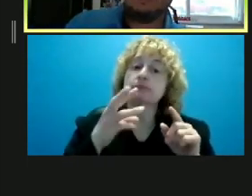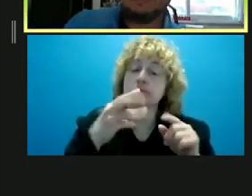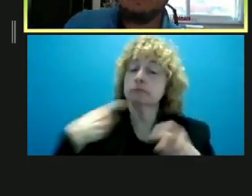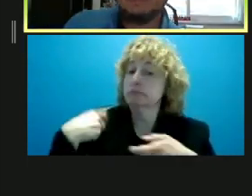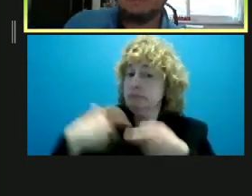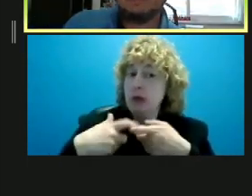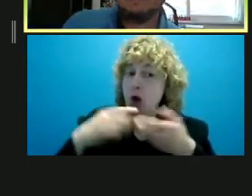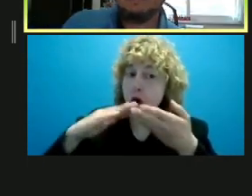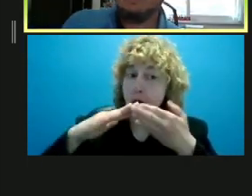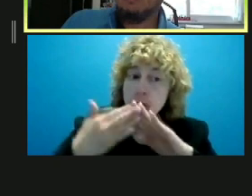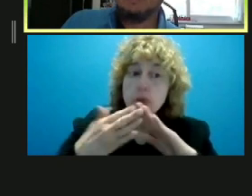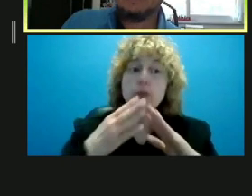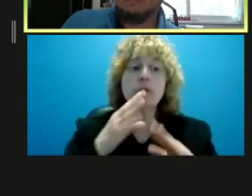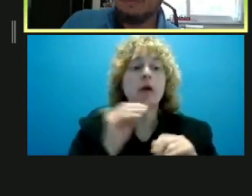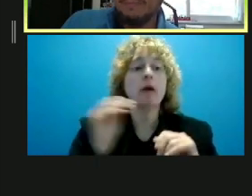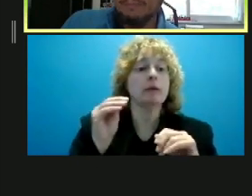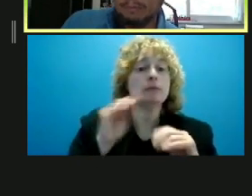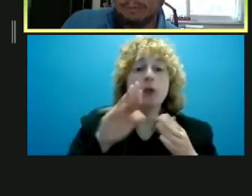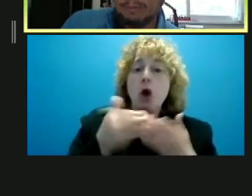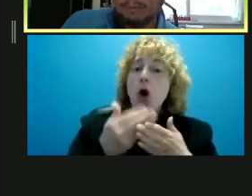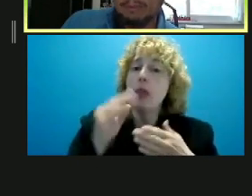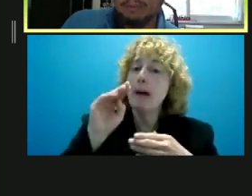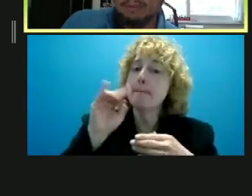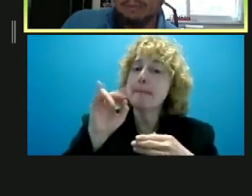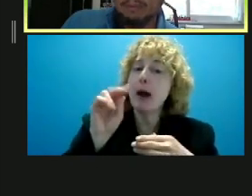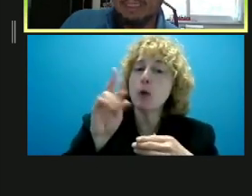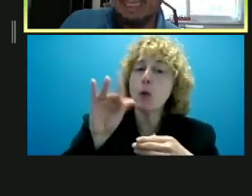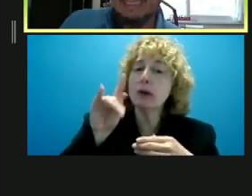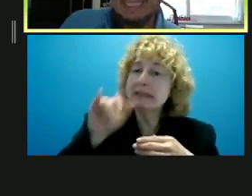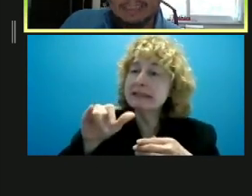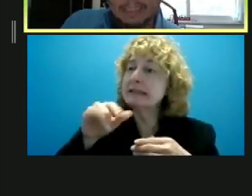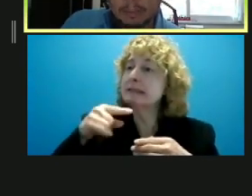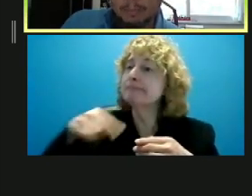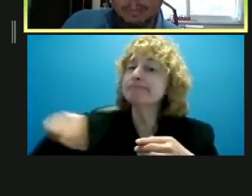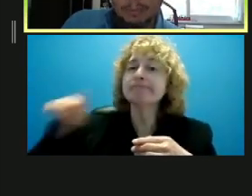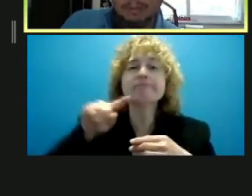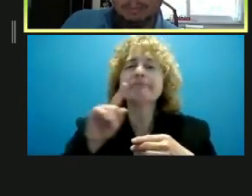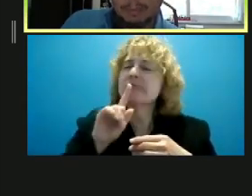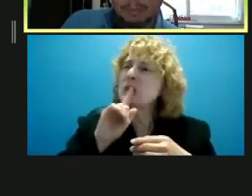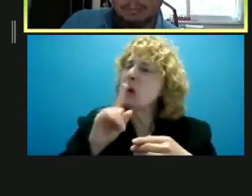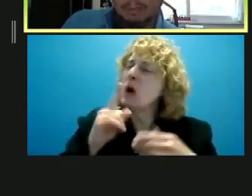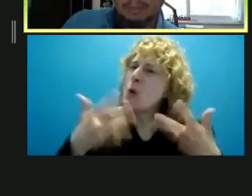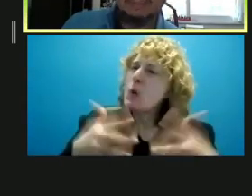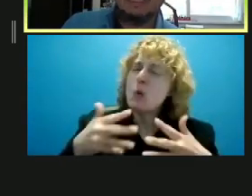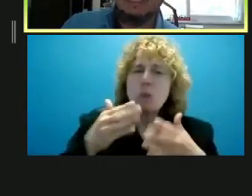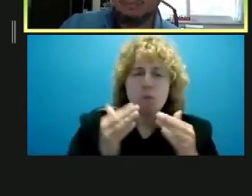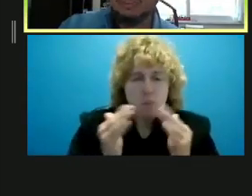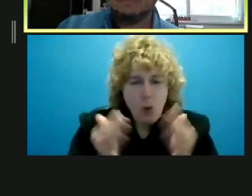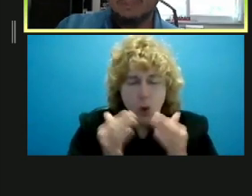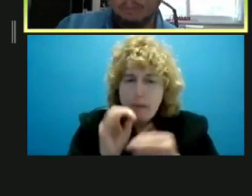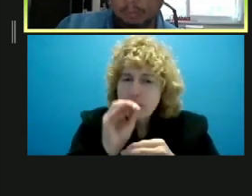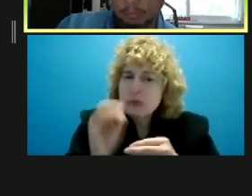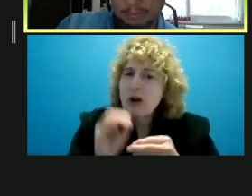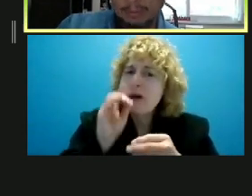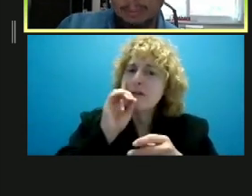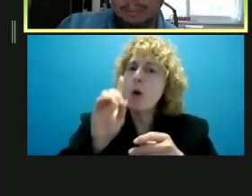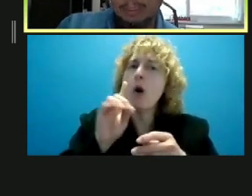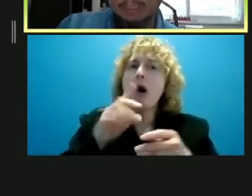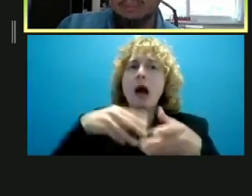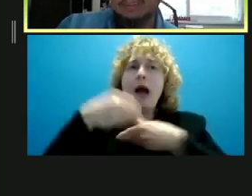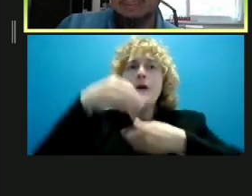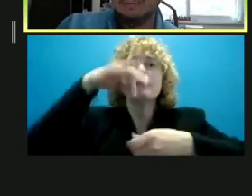minorities have been always low involved. the Latino population in particular is the, one of the lowest.